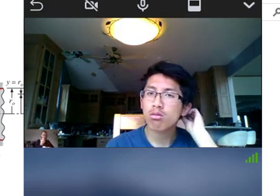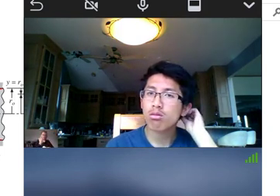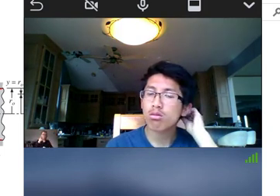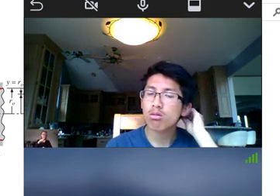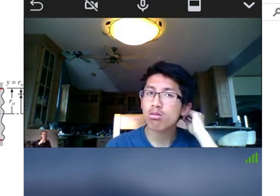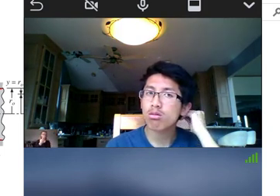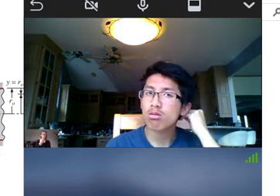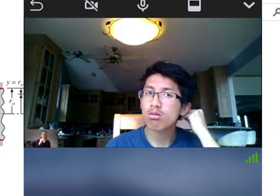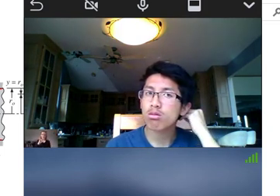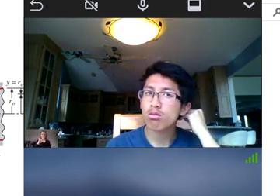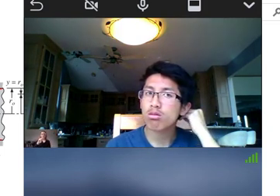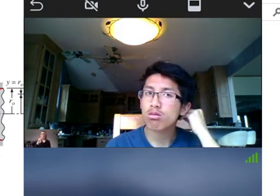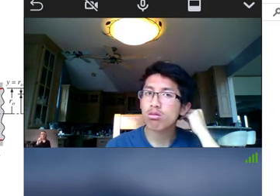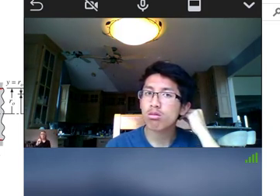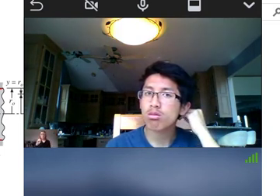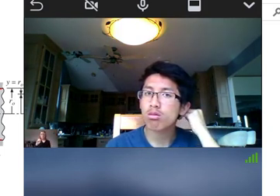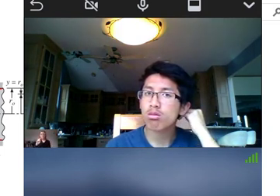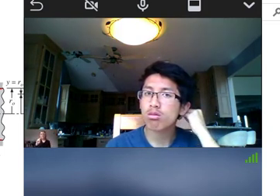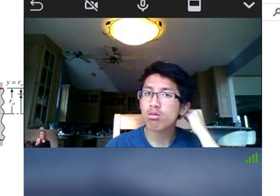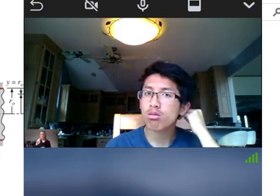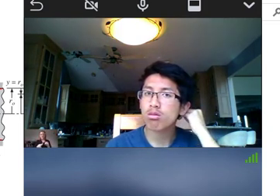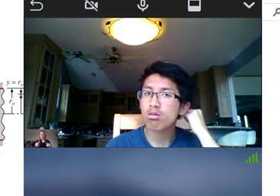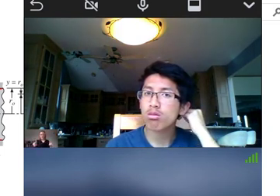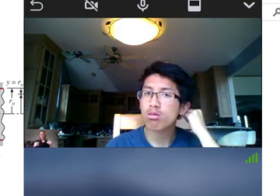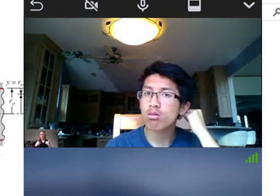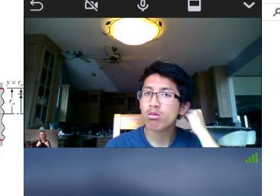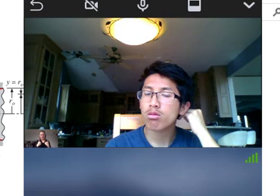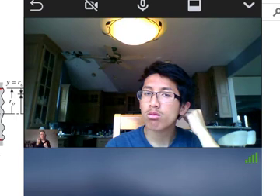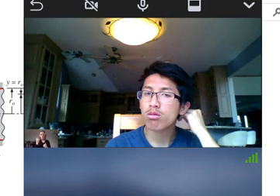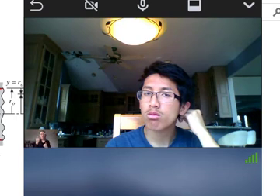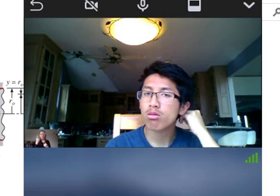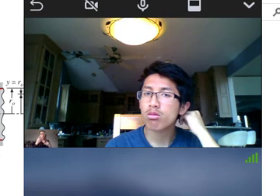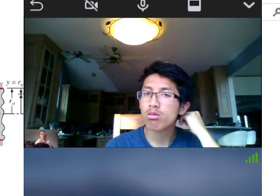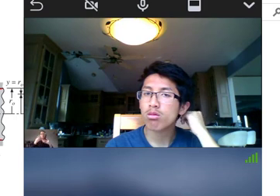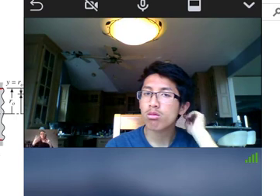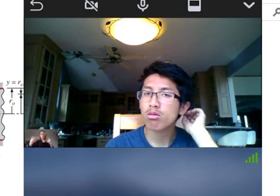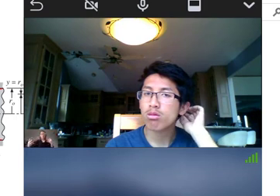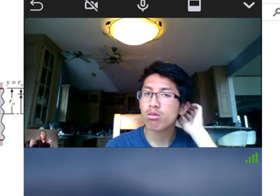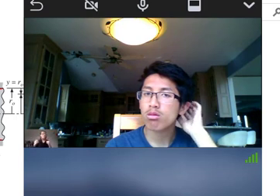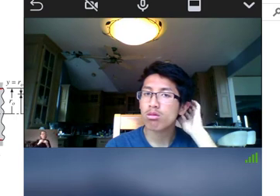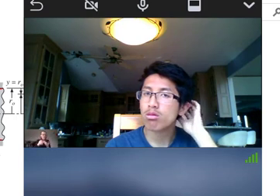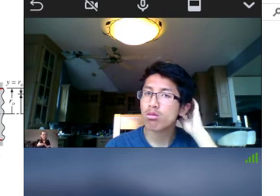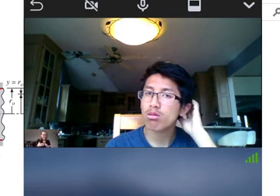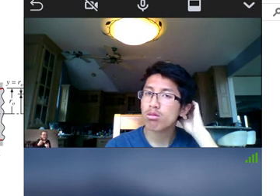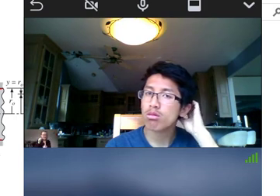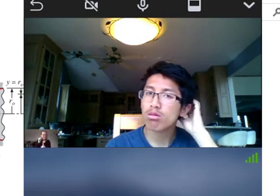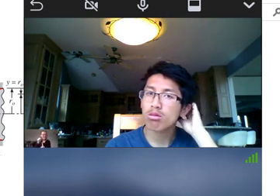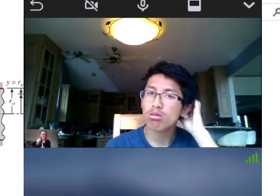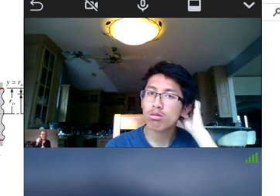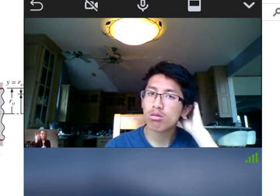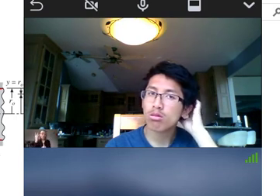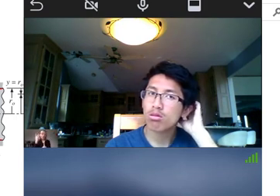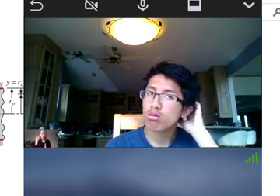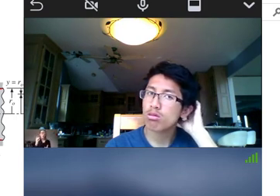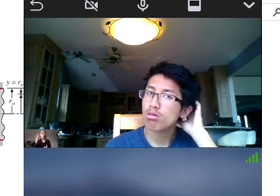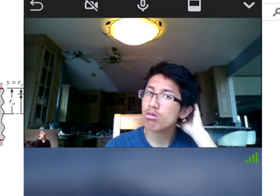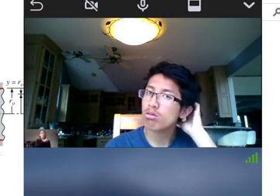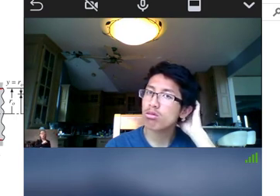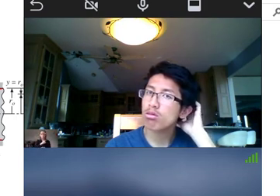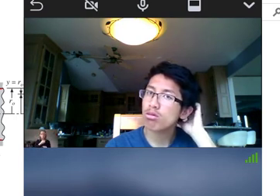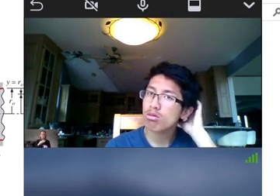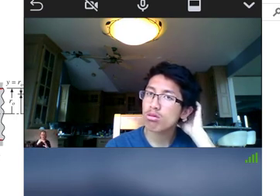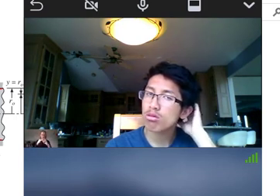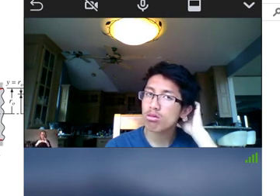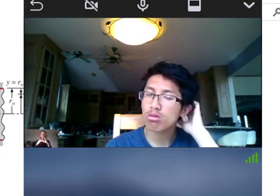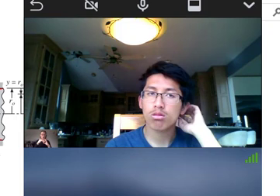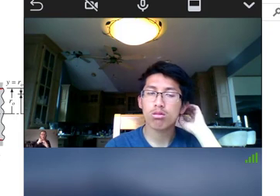Turbulent flow is a little bit easier in this case because we assume that because the fluid is so well mixed that the entrance lengths